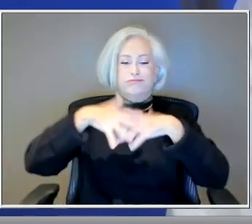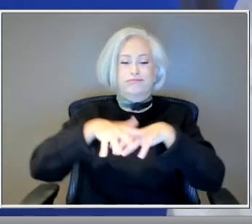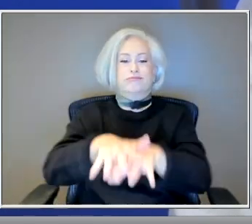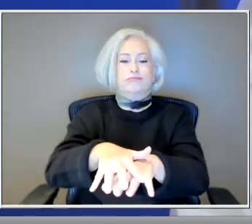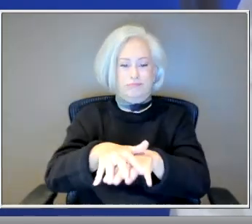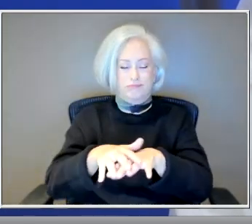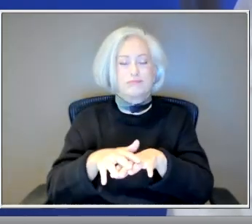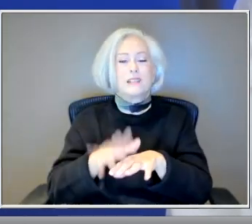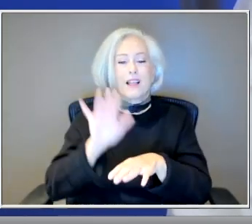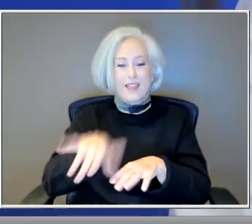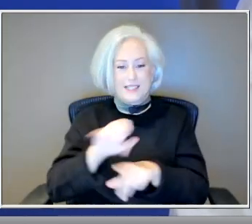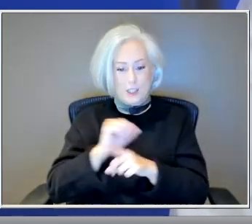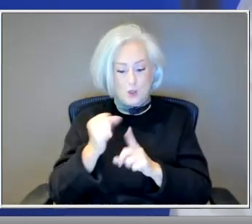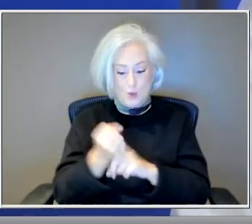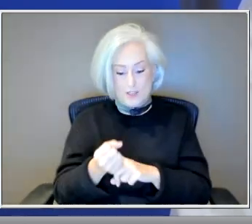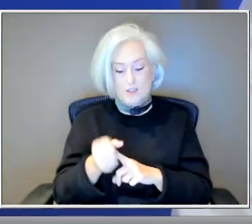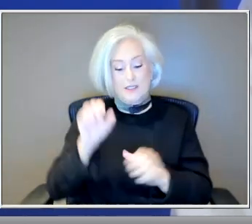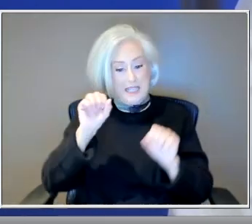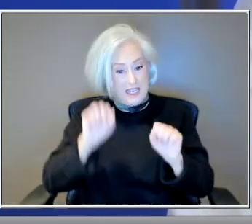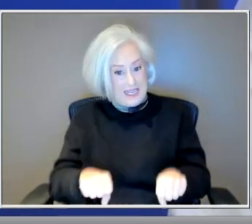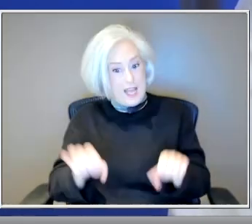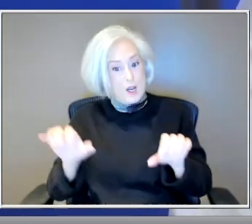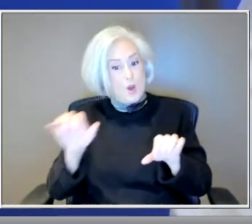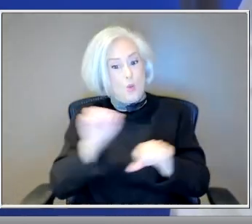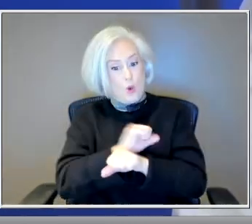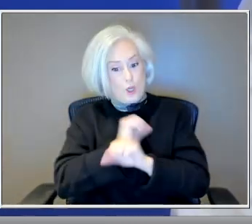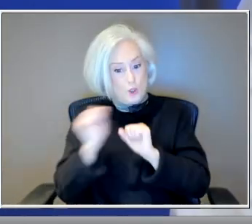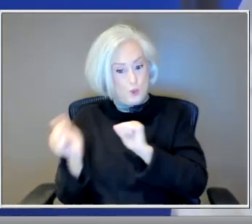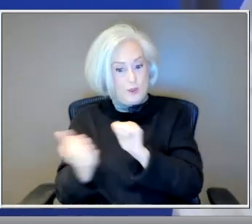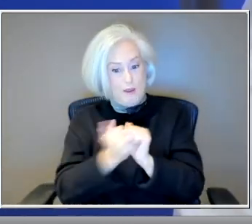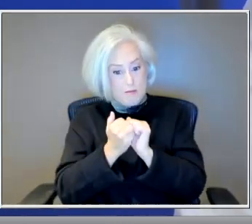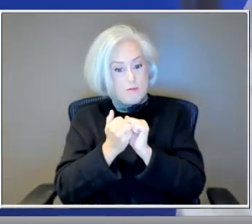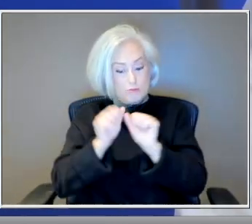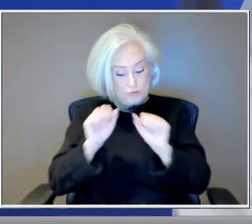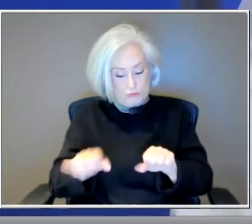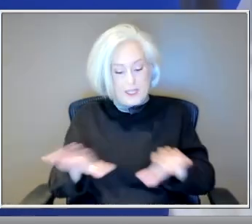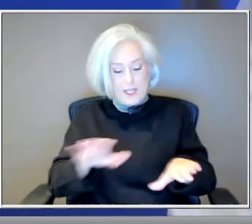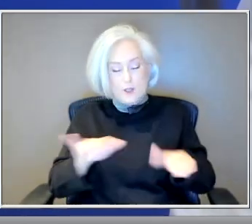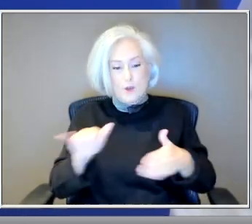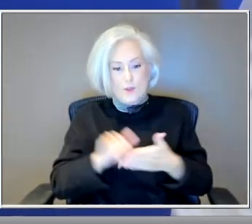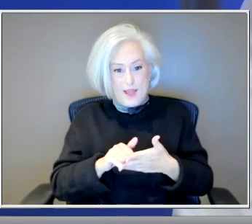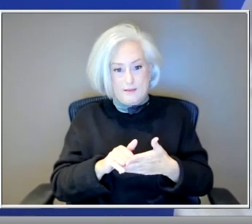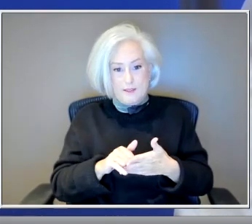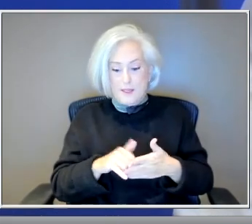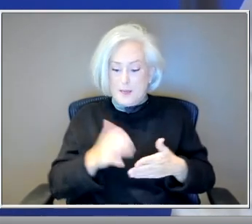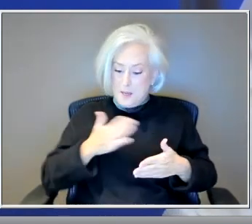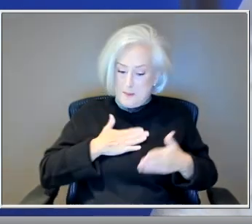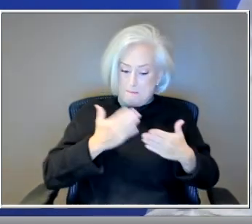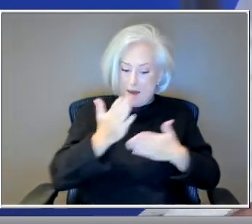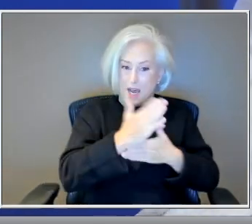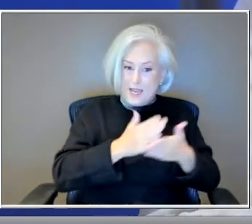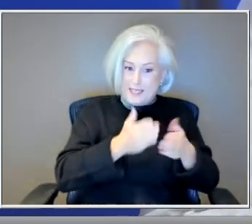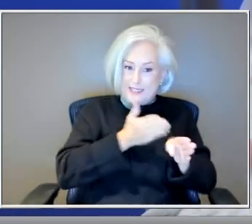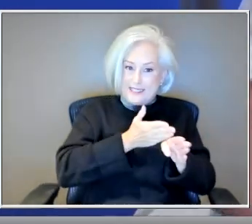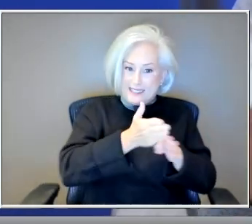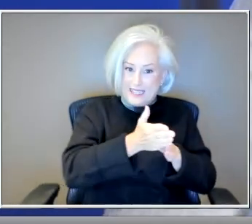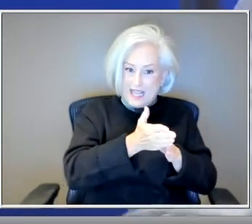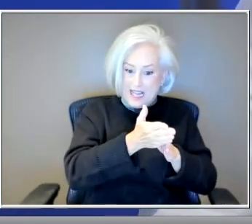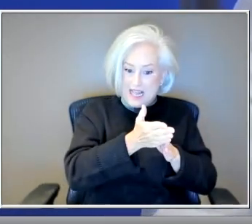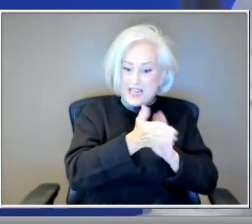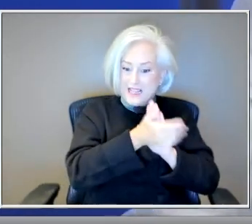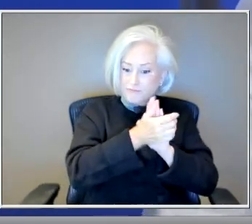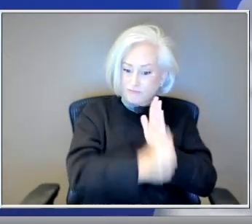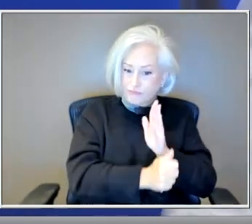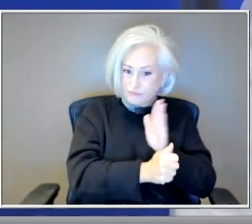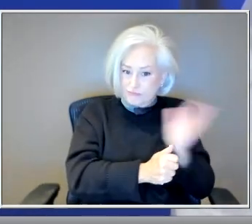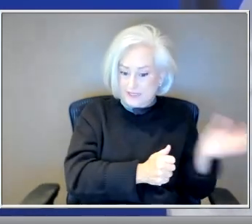work together, we're able to do that. And I think, I can put my part of the piece together, extracting these leads. Give me those all day,